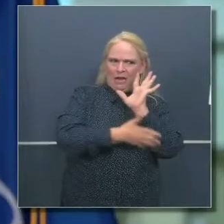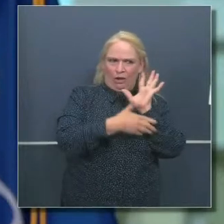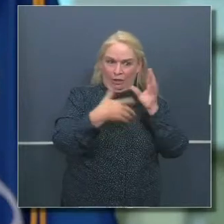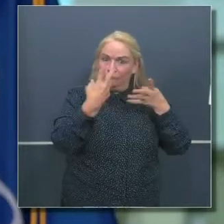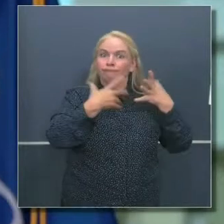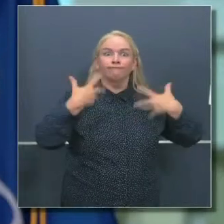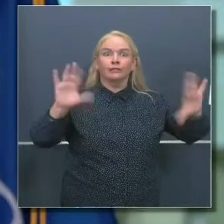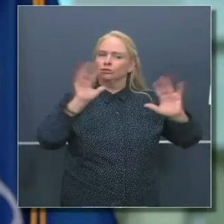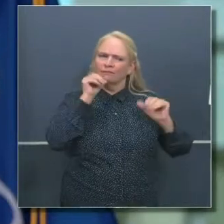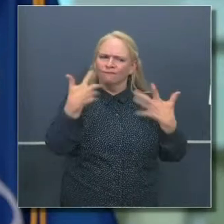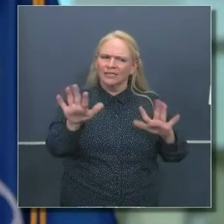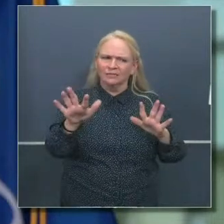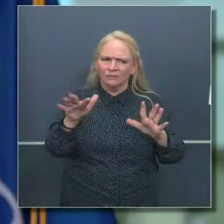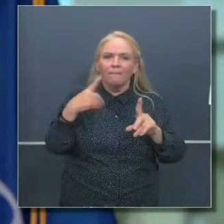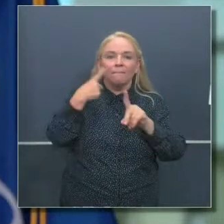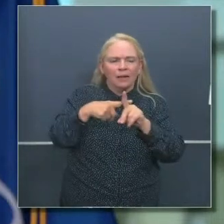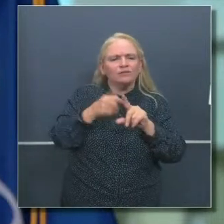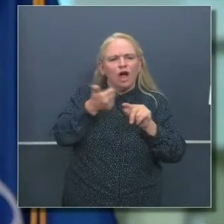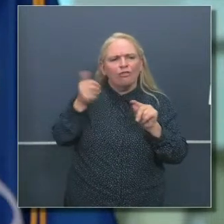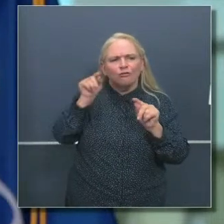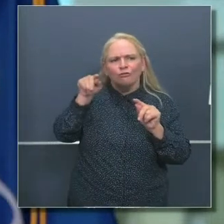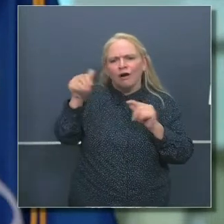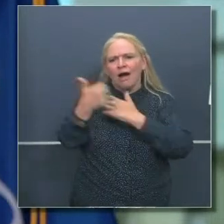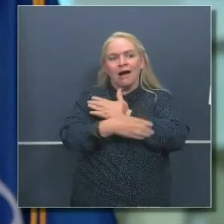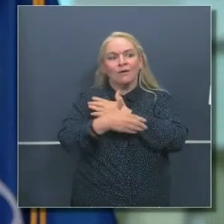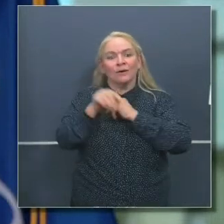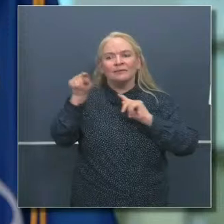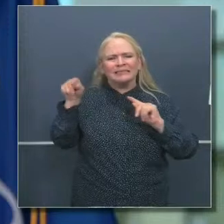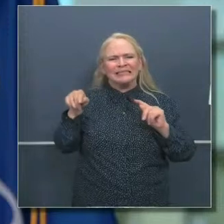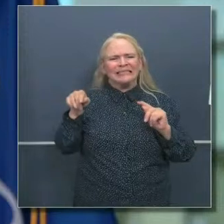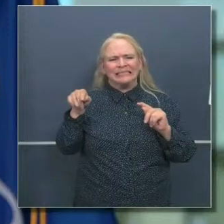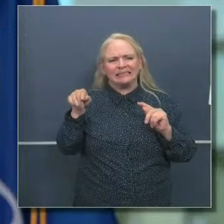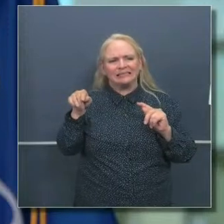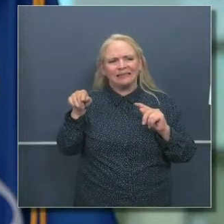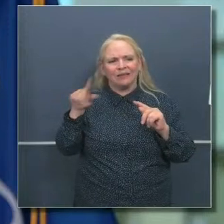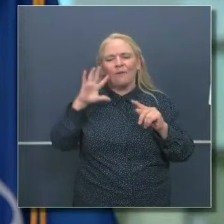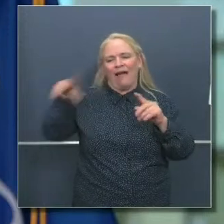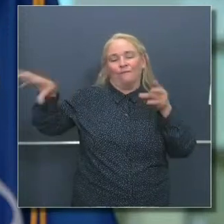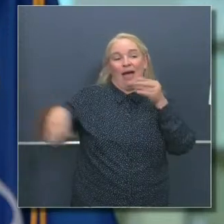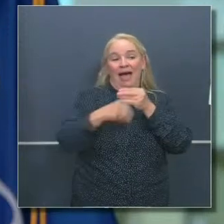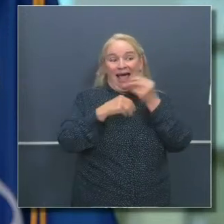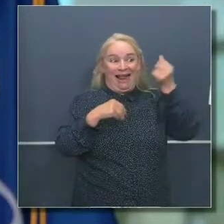counties that we think shortly may come on the monitoring list, as well as